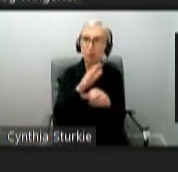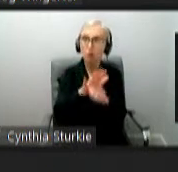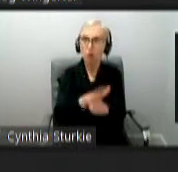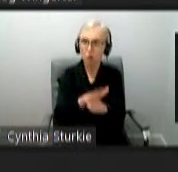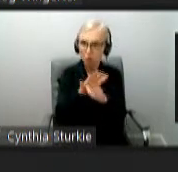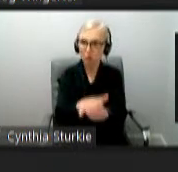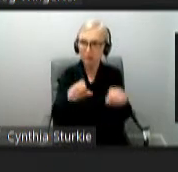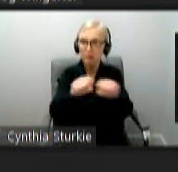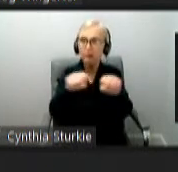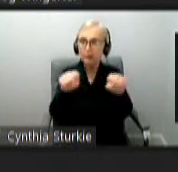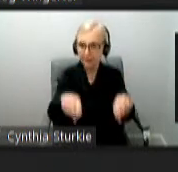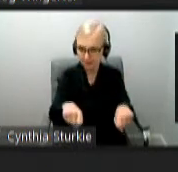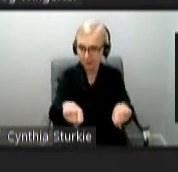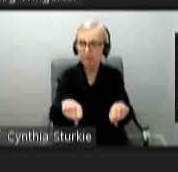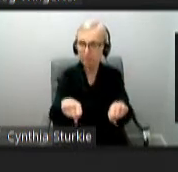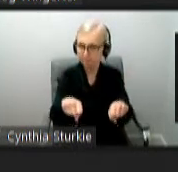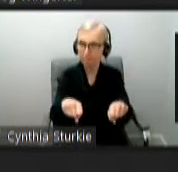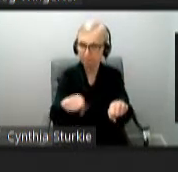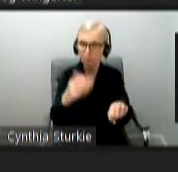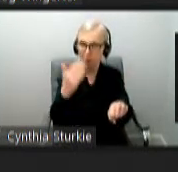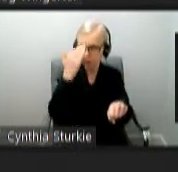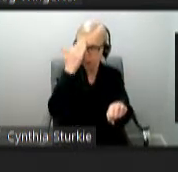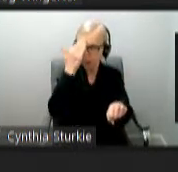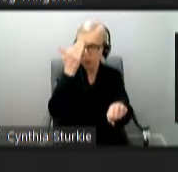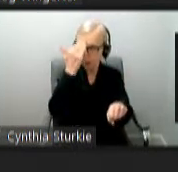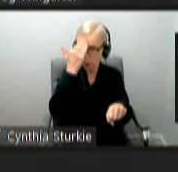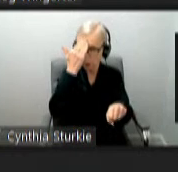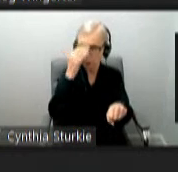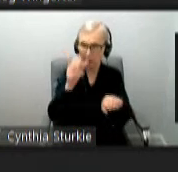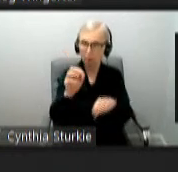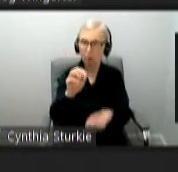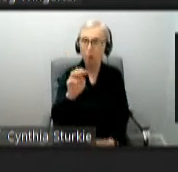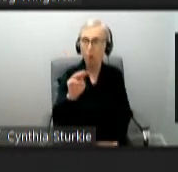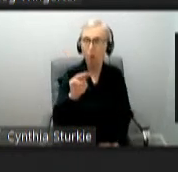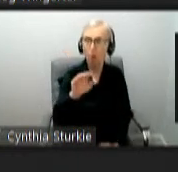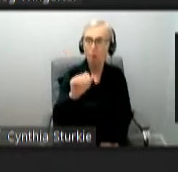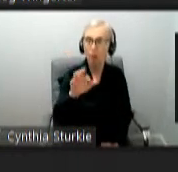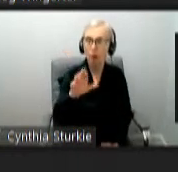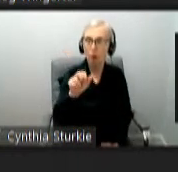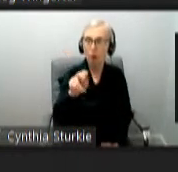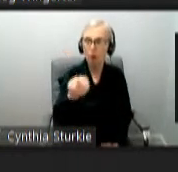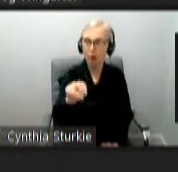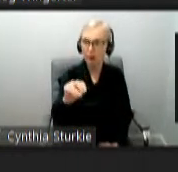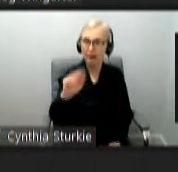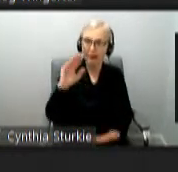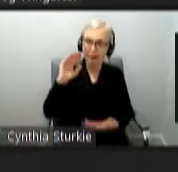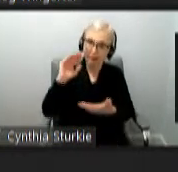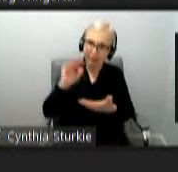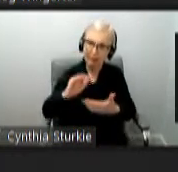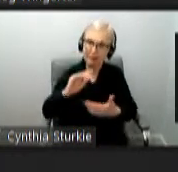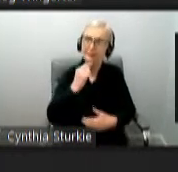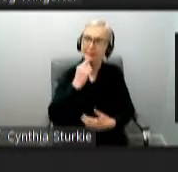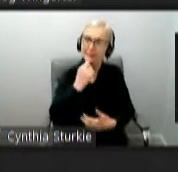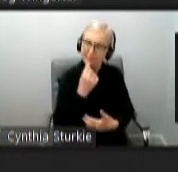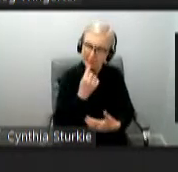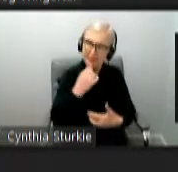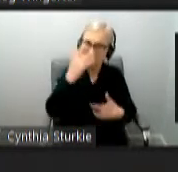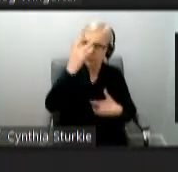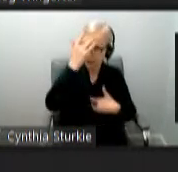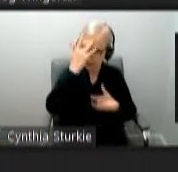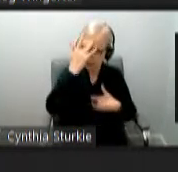our systems. We also know that with Omicron, we're potentially seeing milder illness, especially among fully